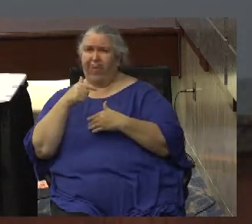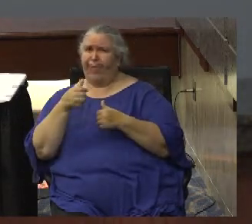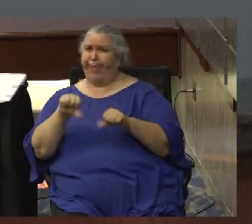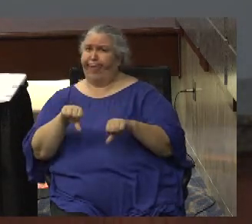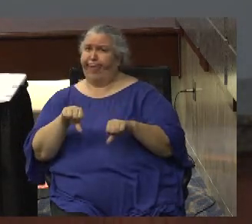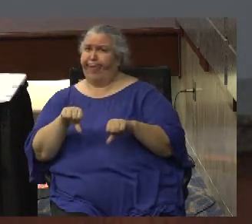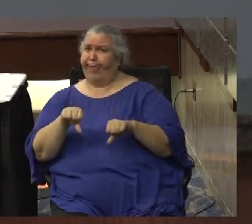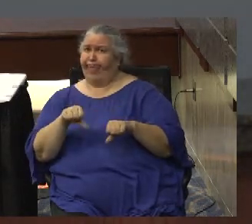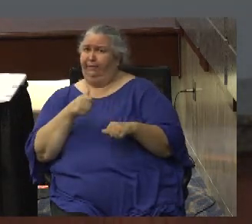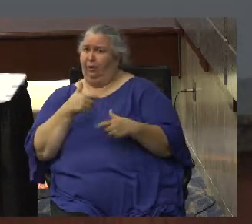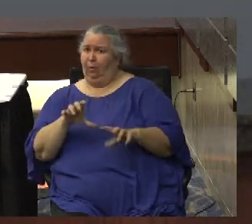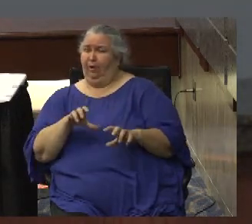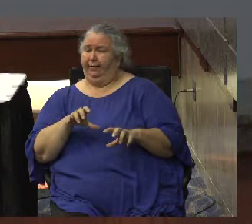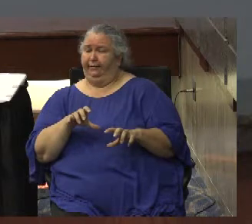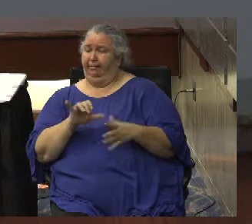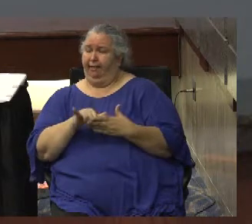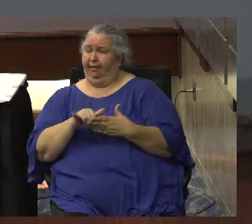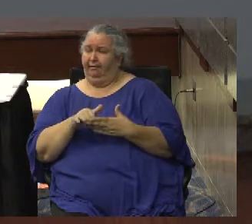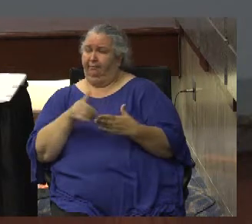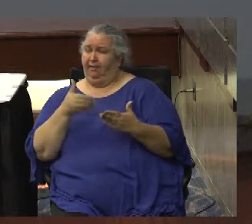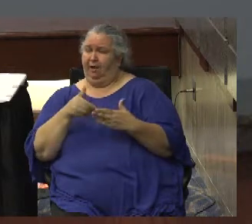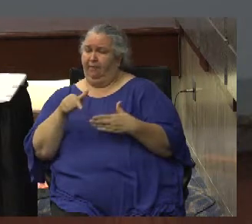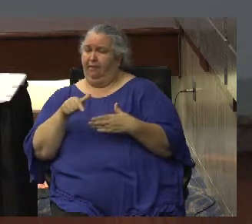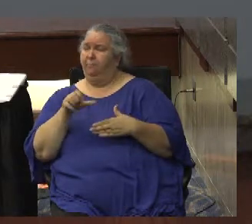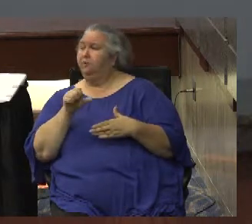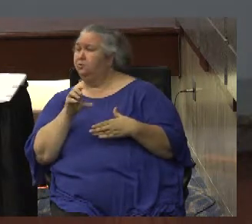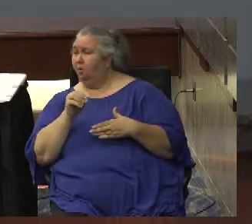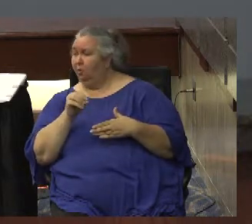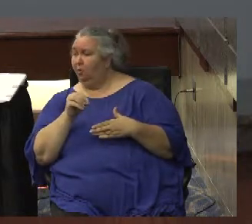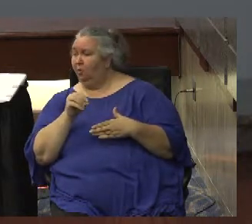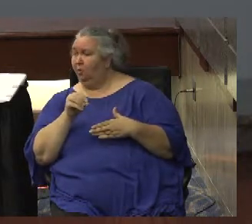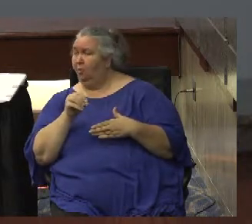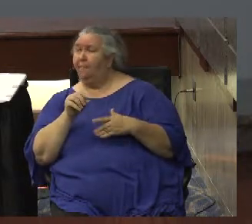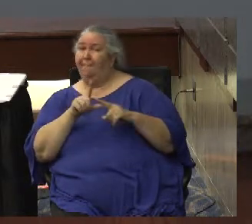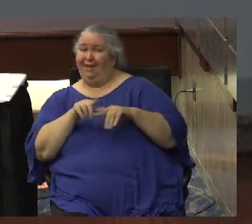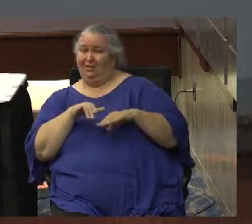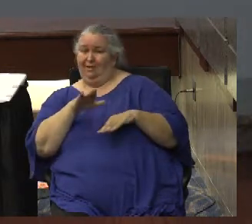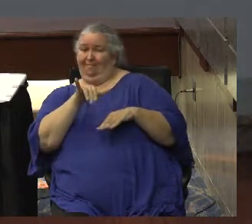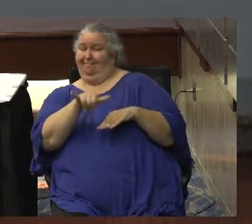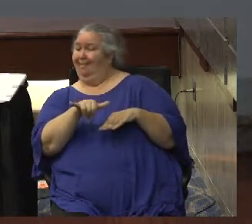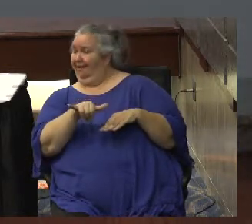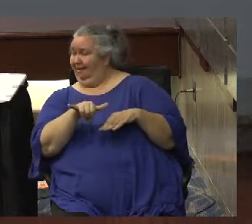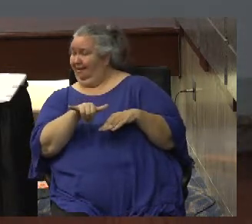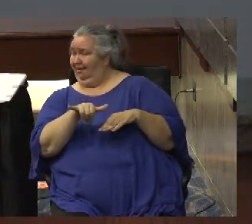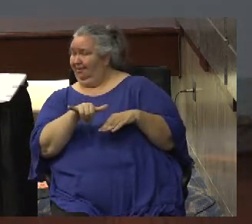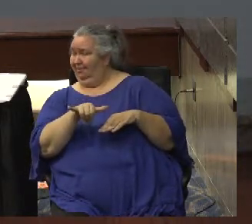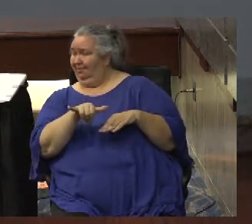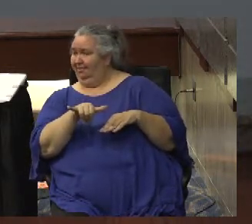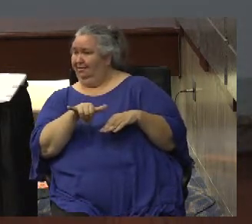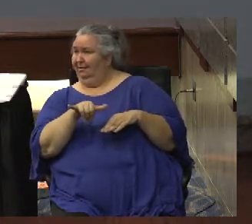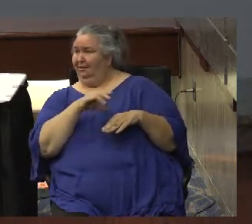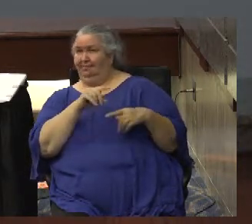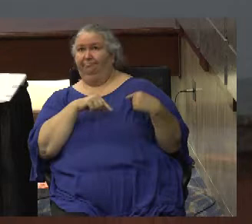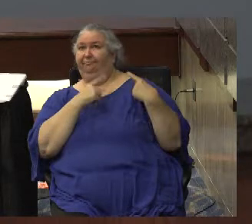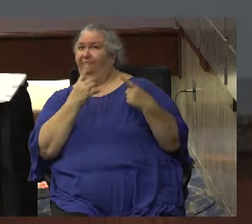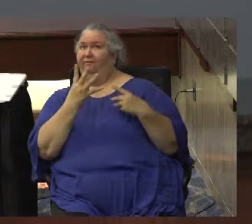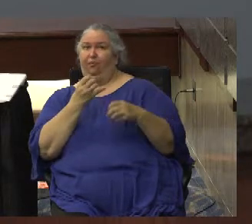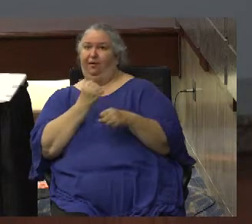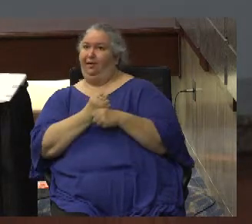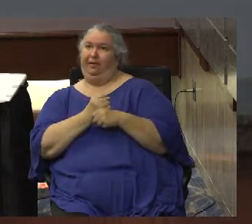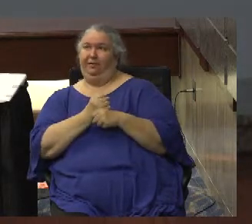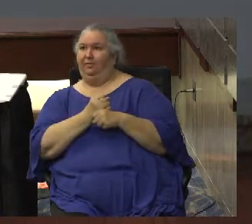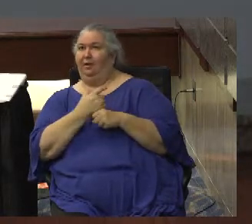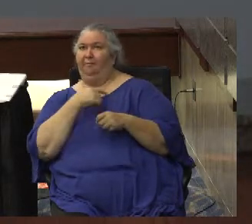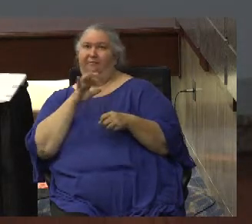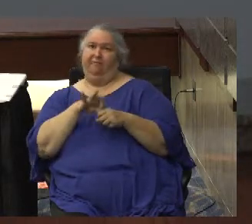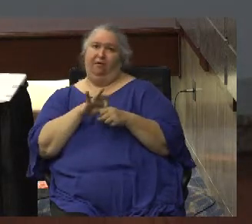not. We don't really want it. So I will be, based on that, as I've done for the past 4 years, I guess, I'll be voting in